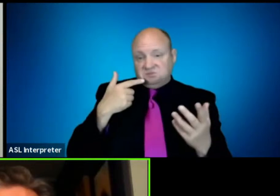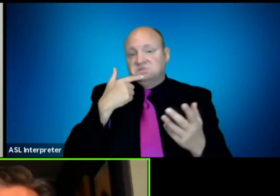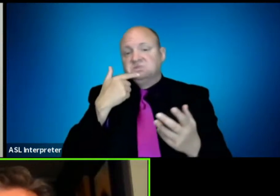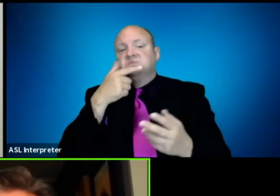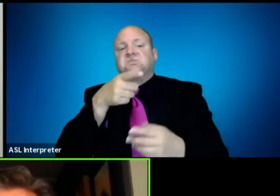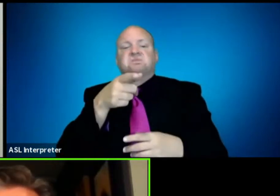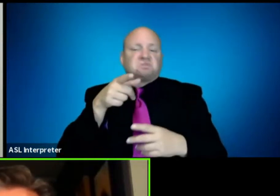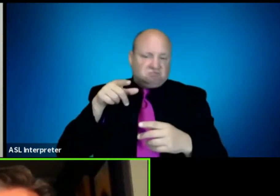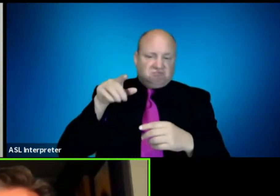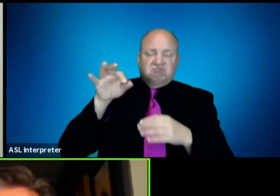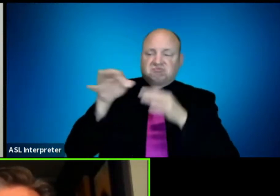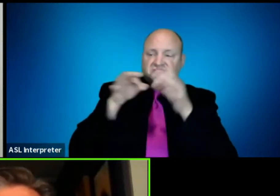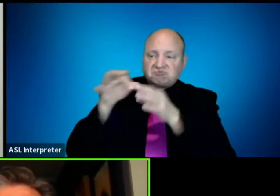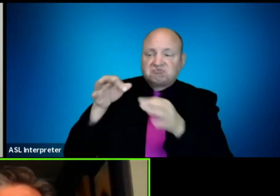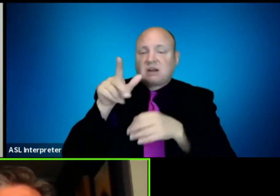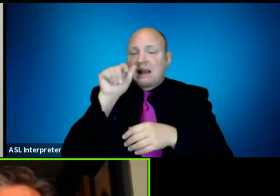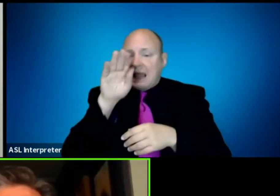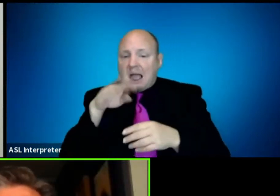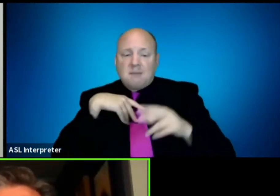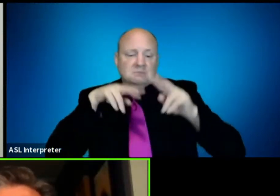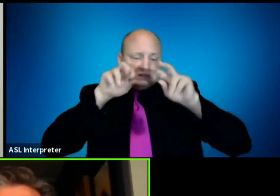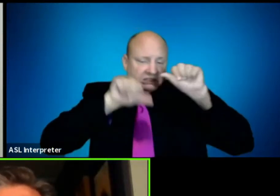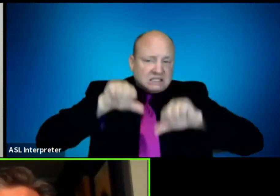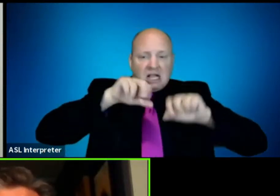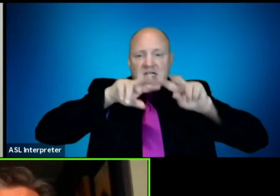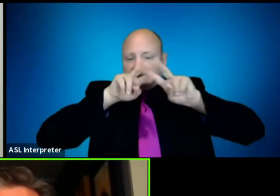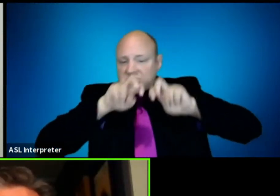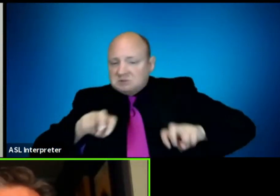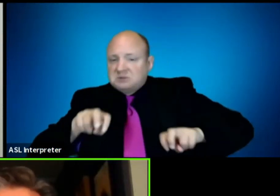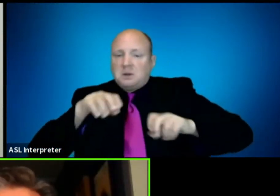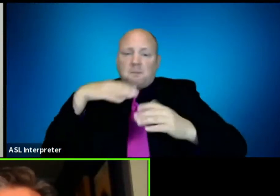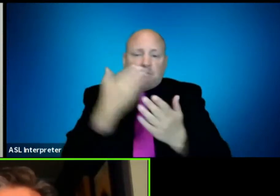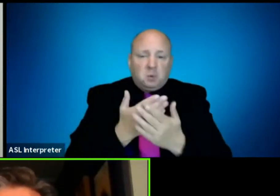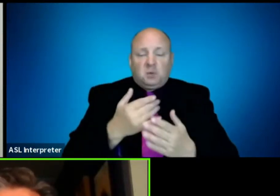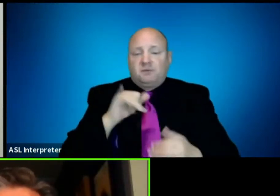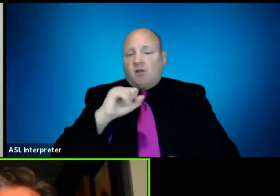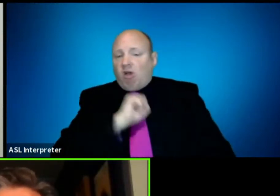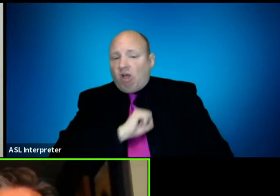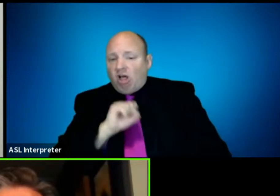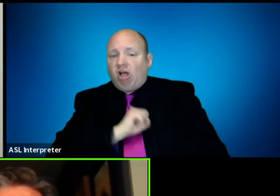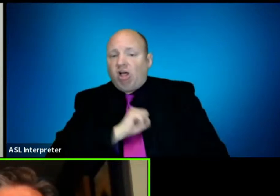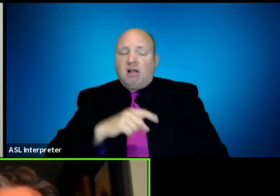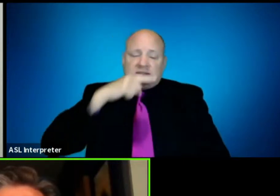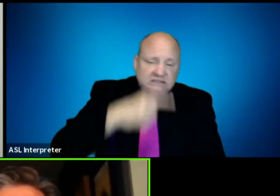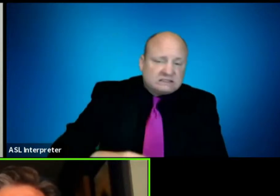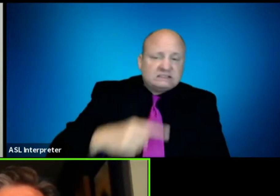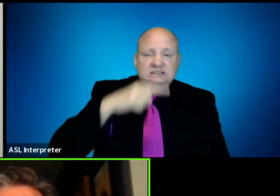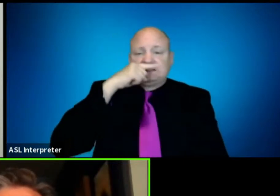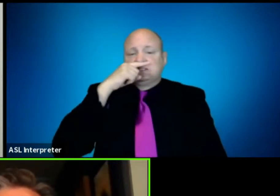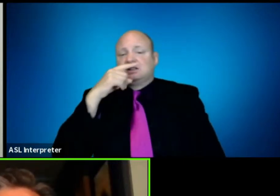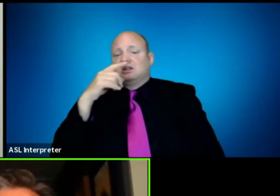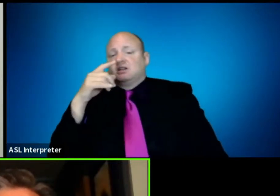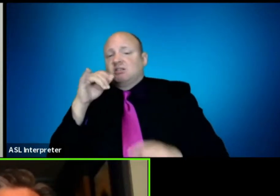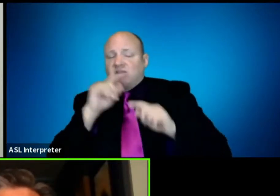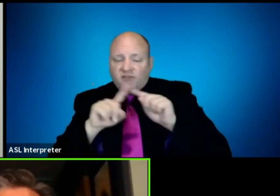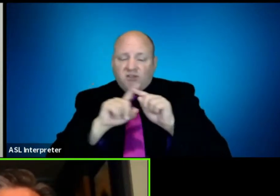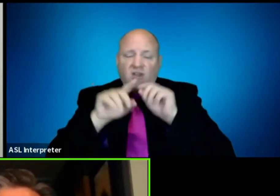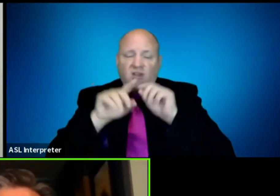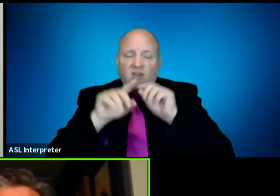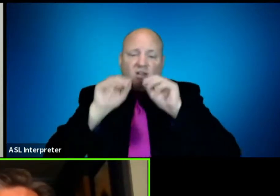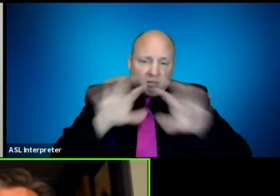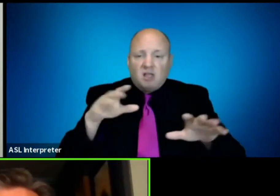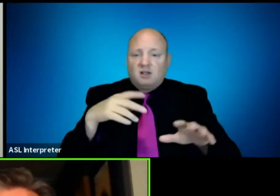simulated breathing, coughing, and sneezing, we show that a barrier like a mask prevents the dissipation of